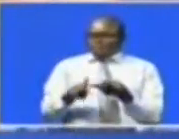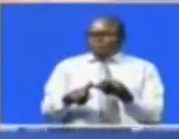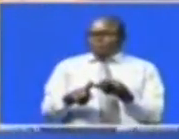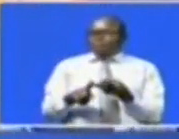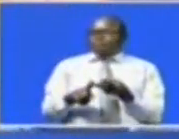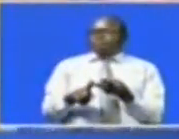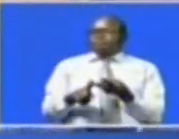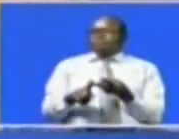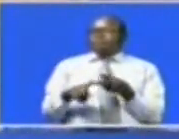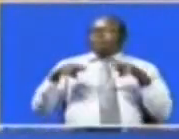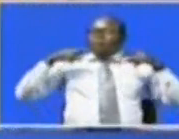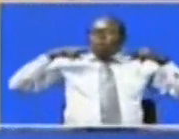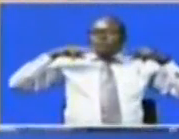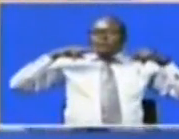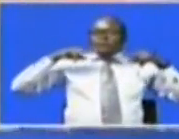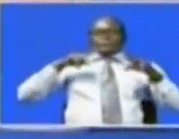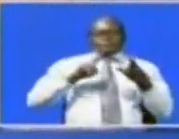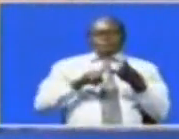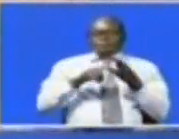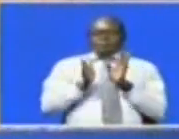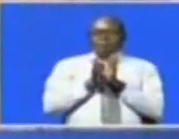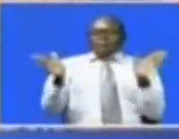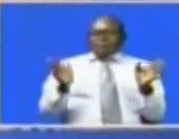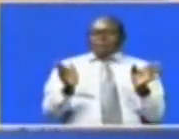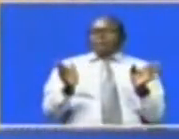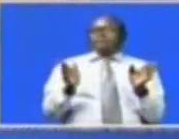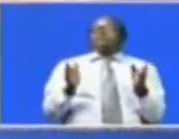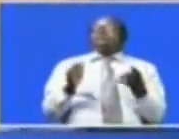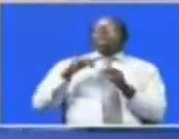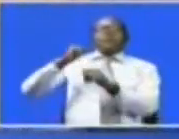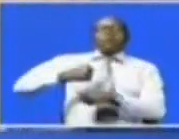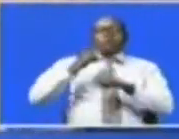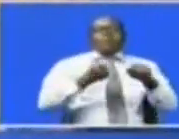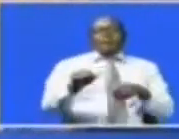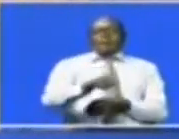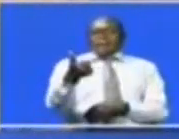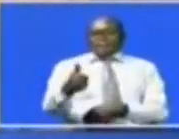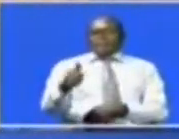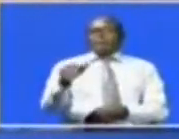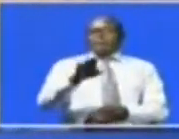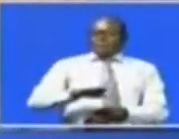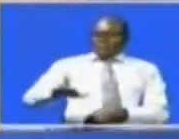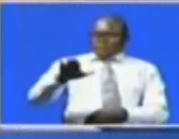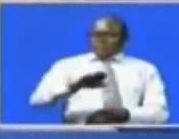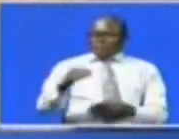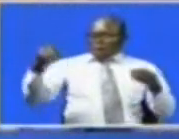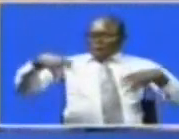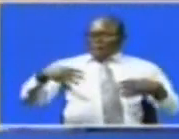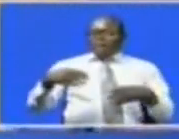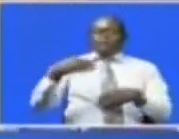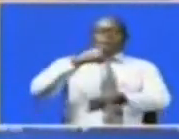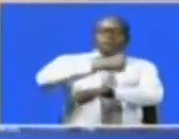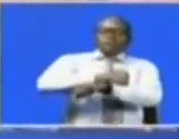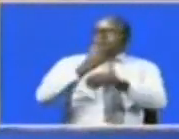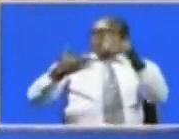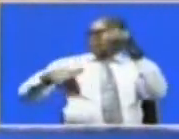that includes hotels and public places like Uhuru Park and other places. Tumelewana, schools,